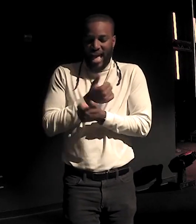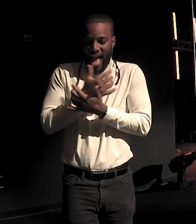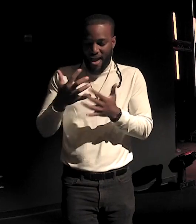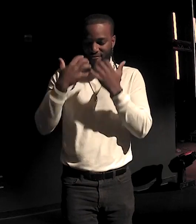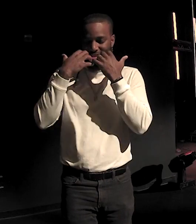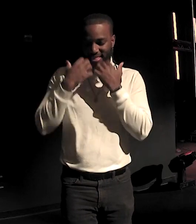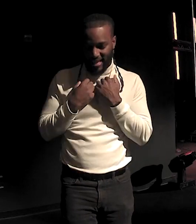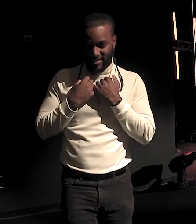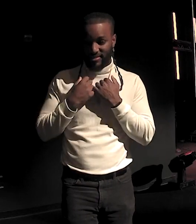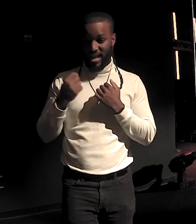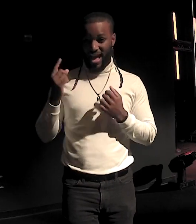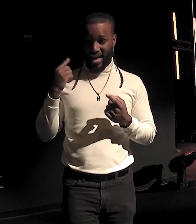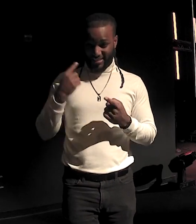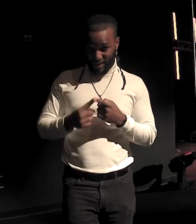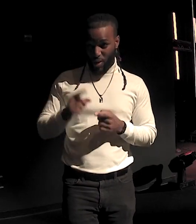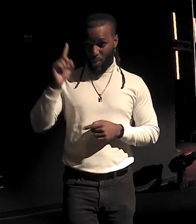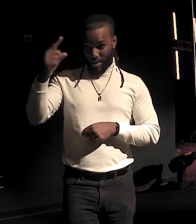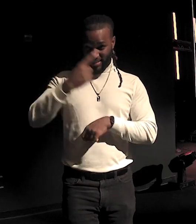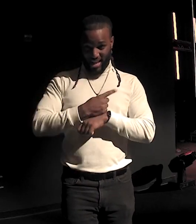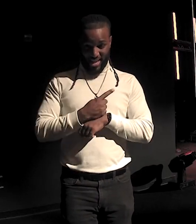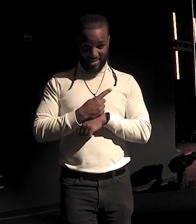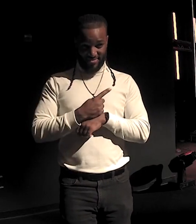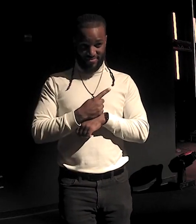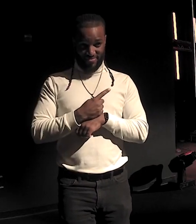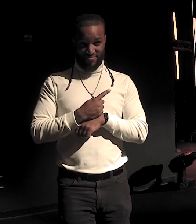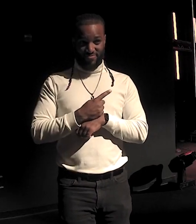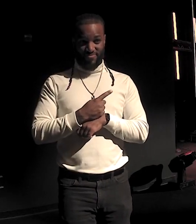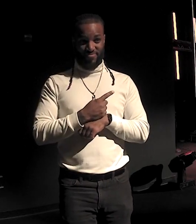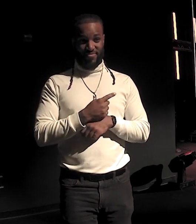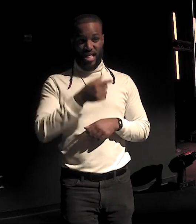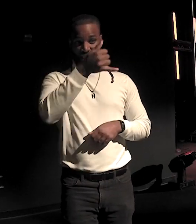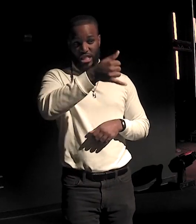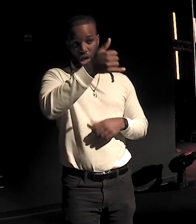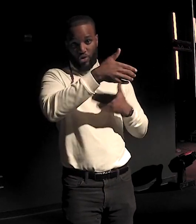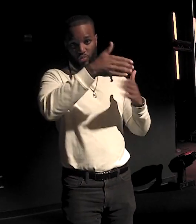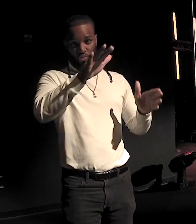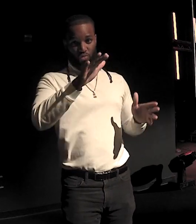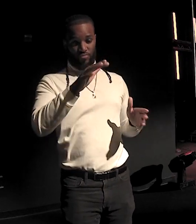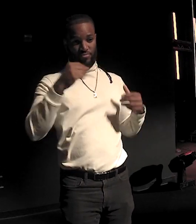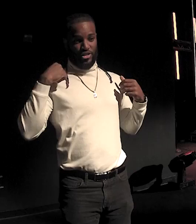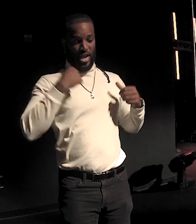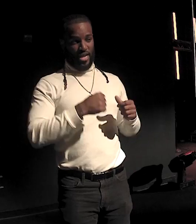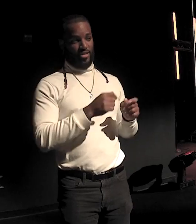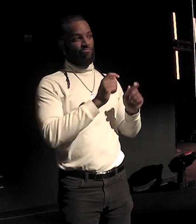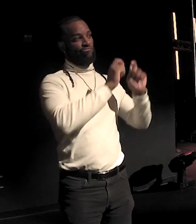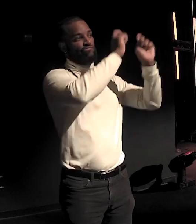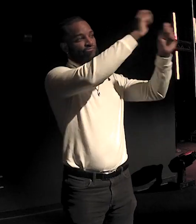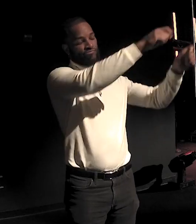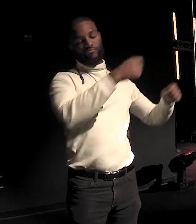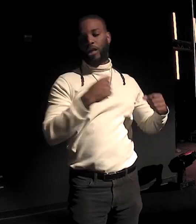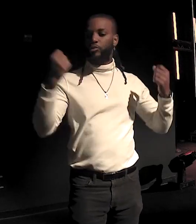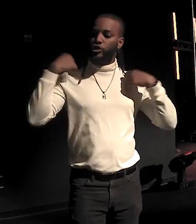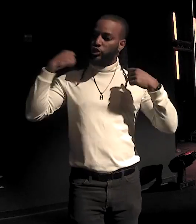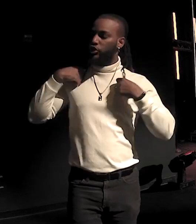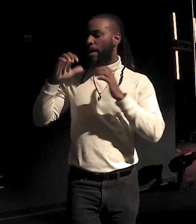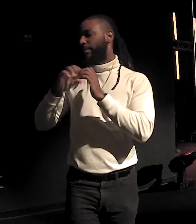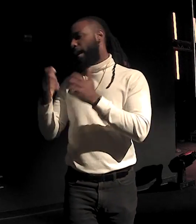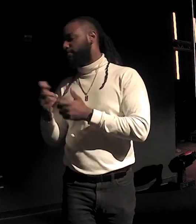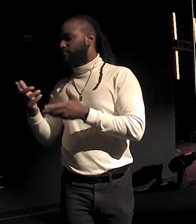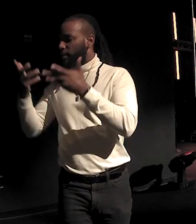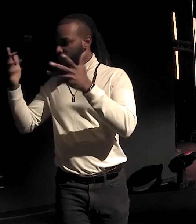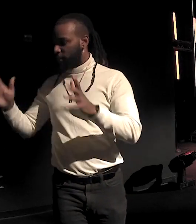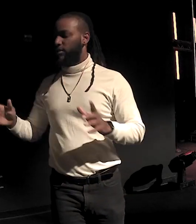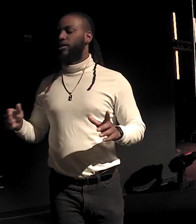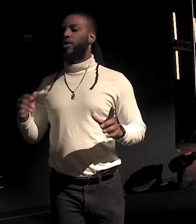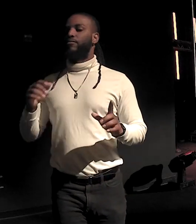right? Until one day, I left it in the locker room during gym, and I came back to get it because I was like, oh,